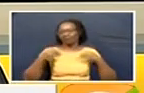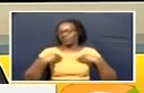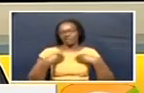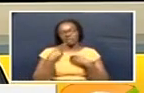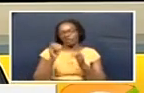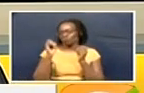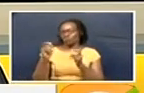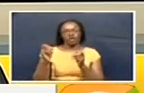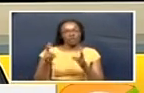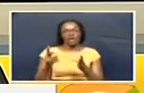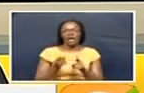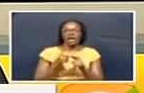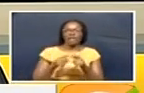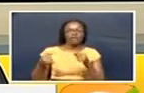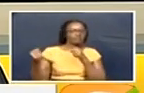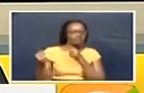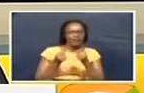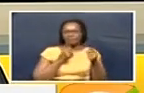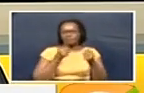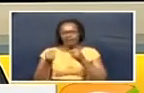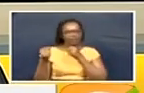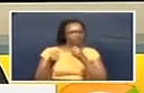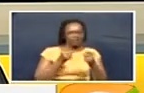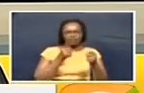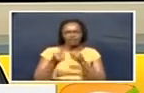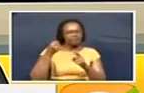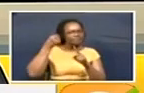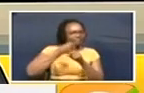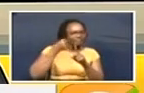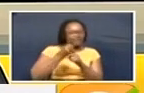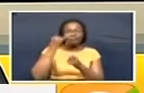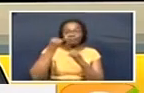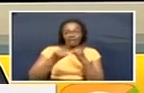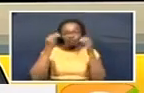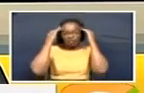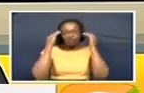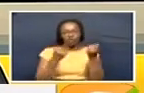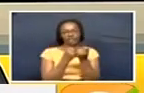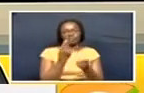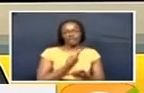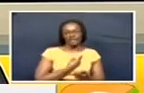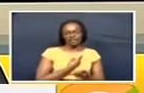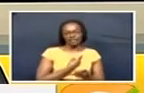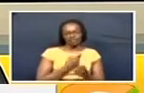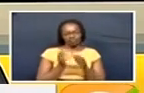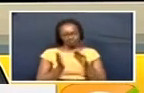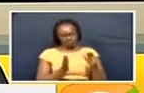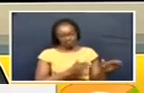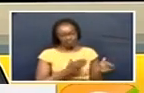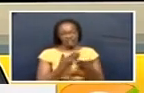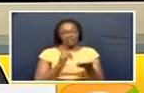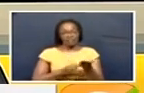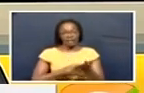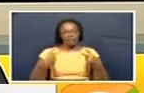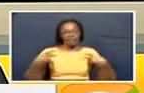stay. And we fought until it ended up going to court, and ultimately the court sided with us. Uh-huh. I've also had issues where there were physical